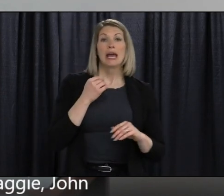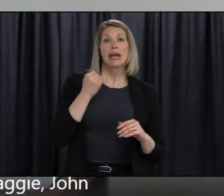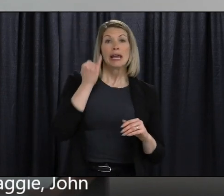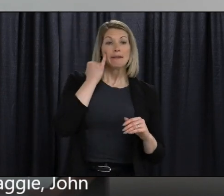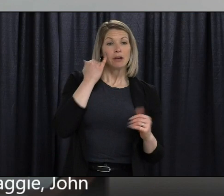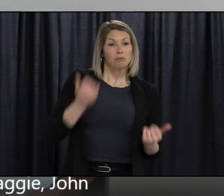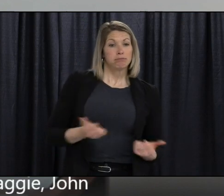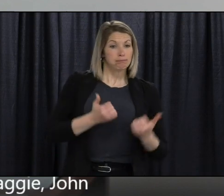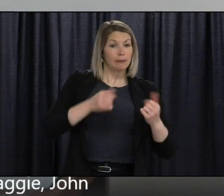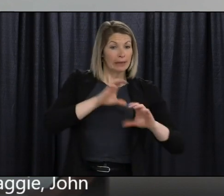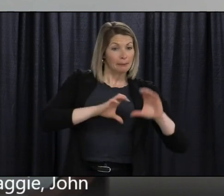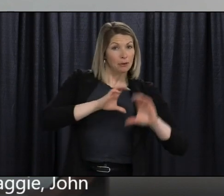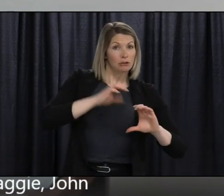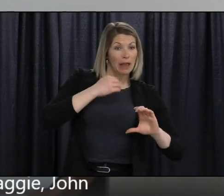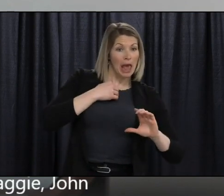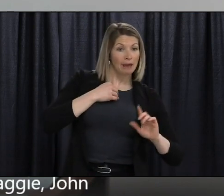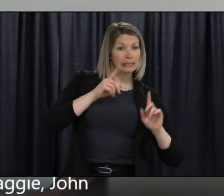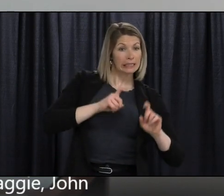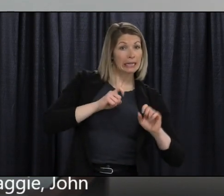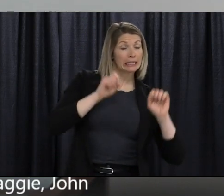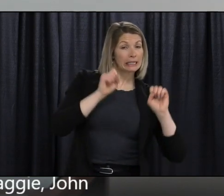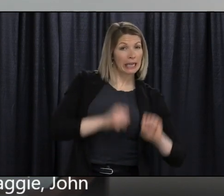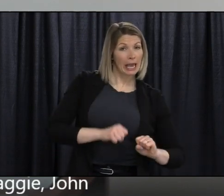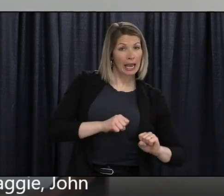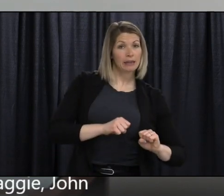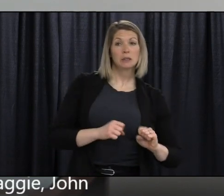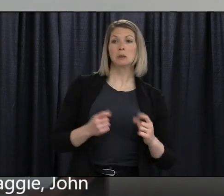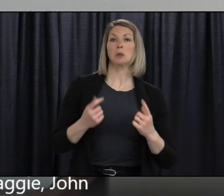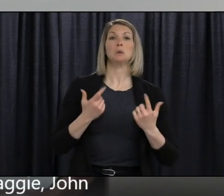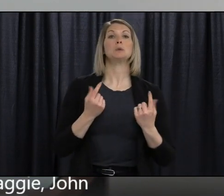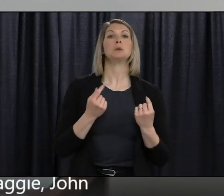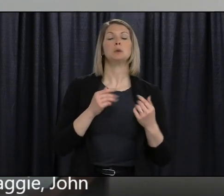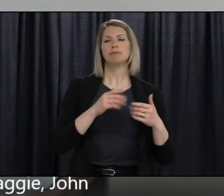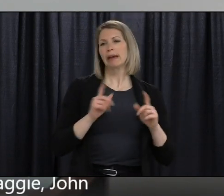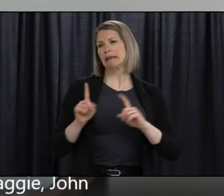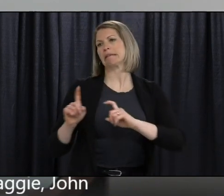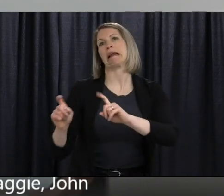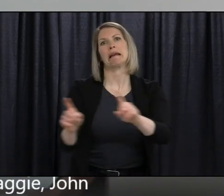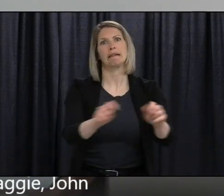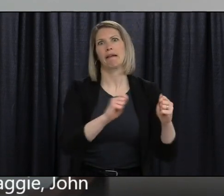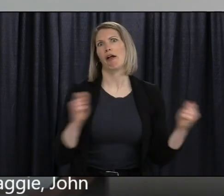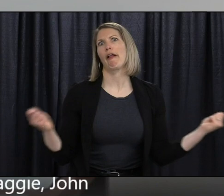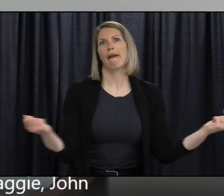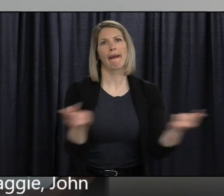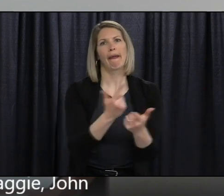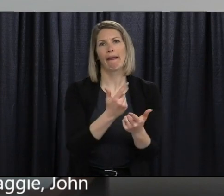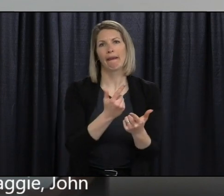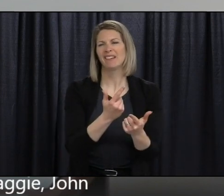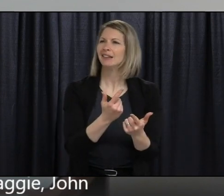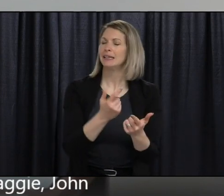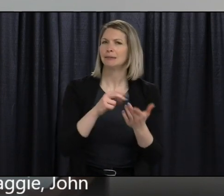circumstances because of the issues that Dr. Fitzgerald has quite nicely explained. So